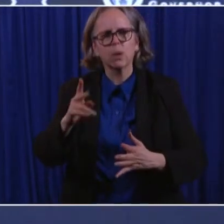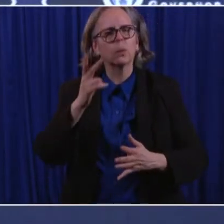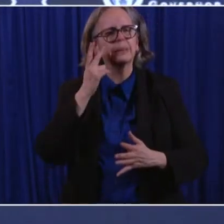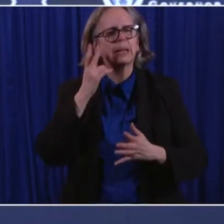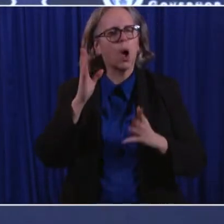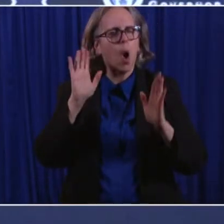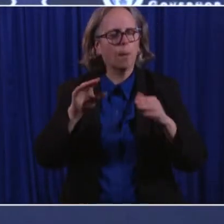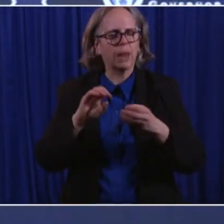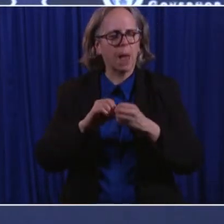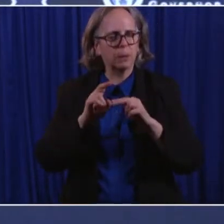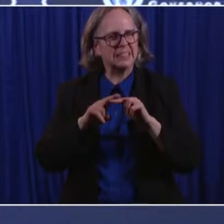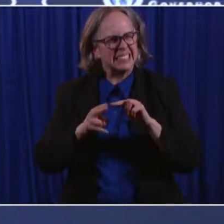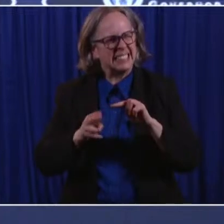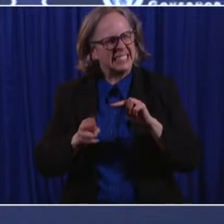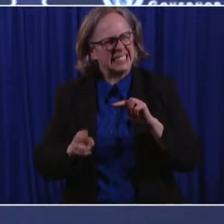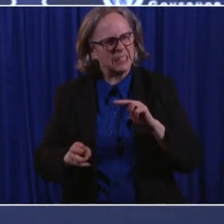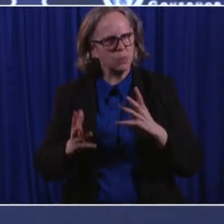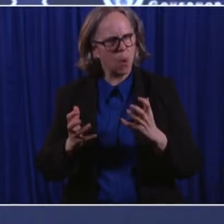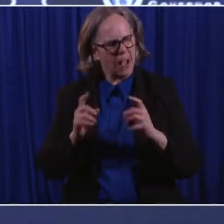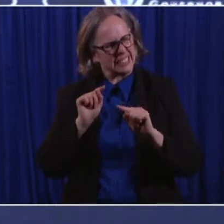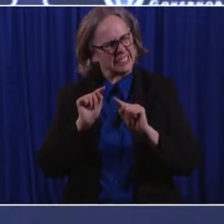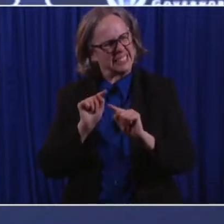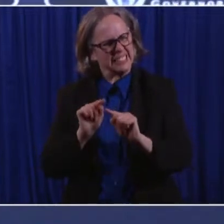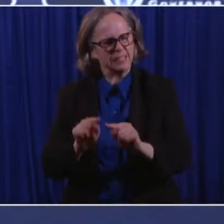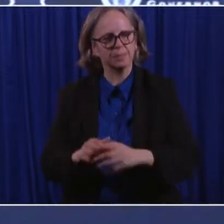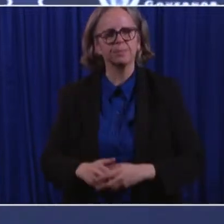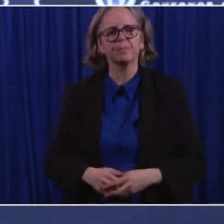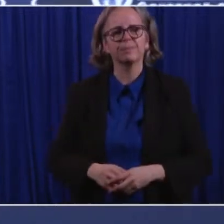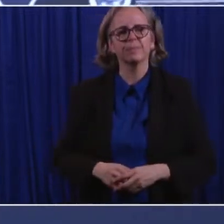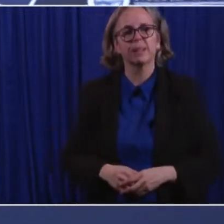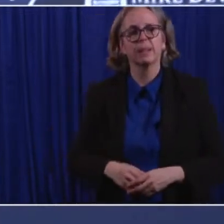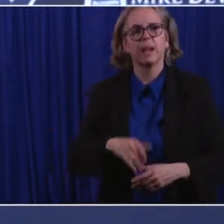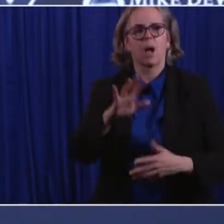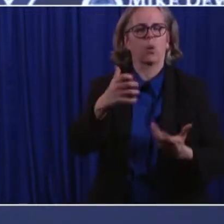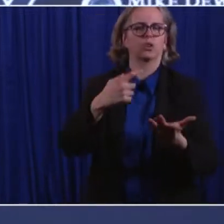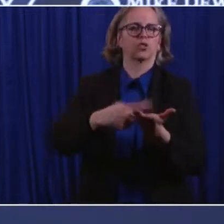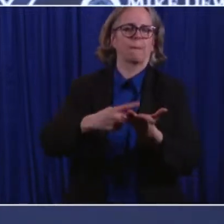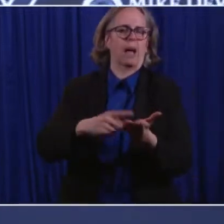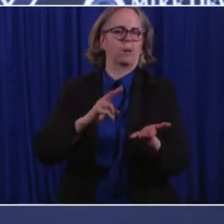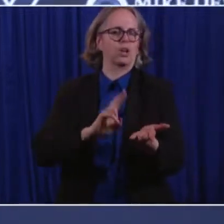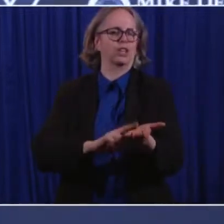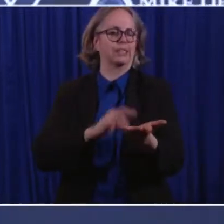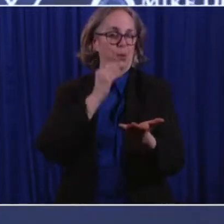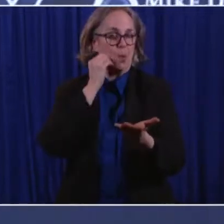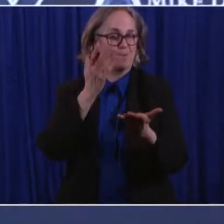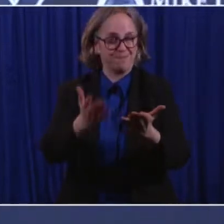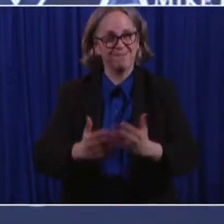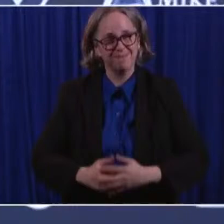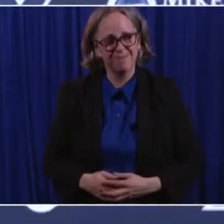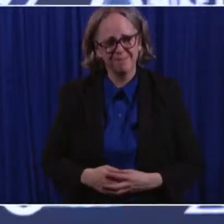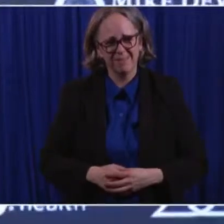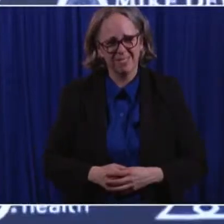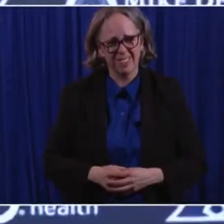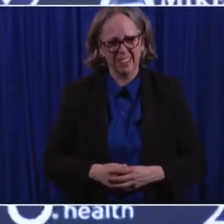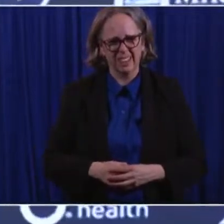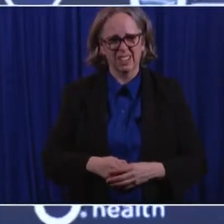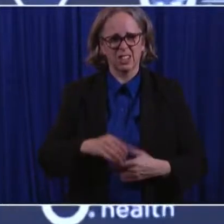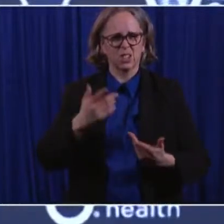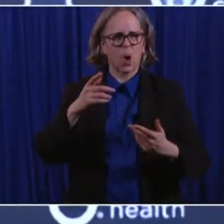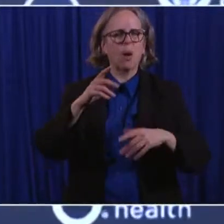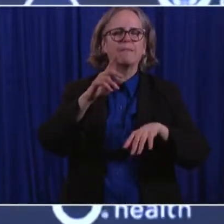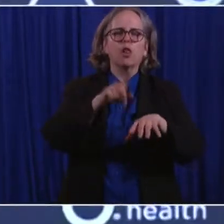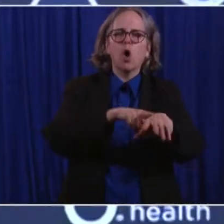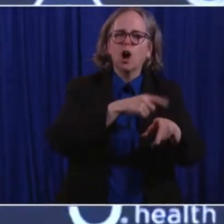Let me talk a little bit about our nursing homes. This week, Ohio's long-term care facilities reported 70 new